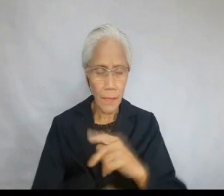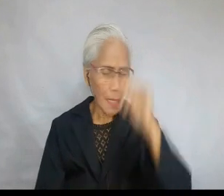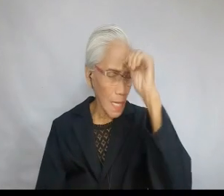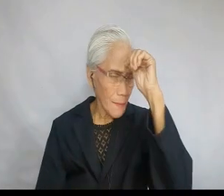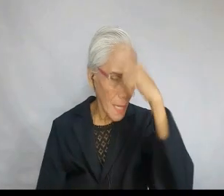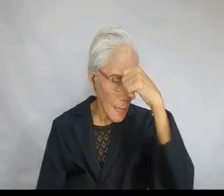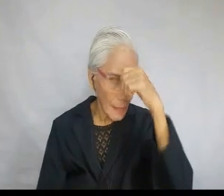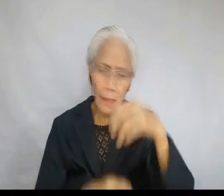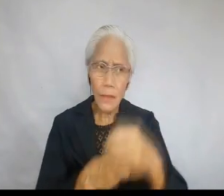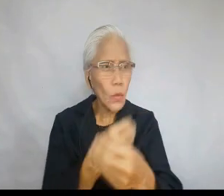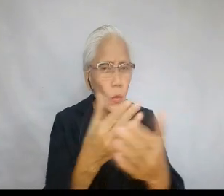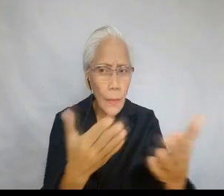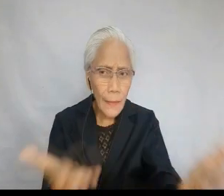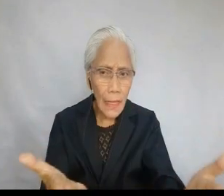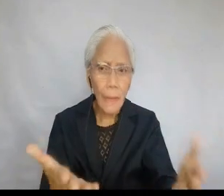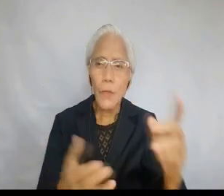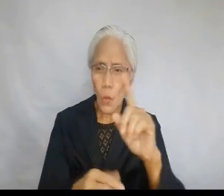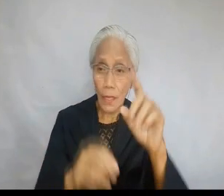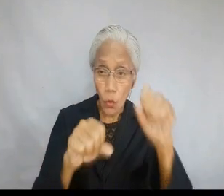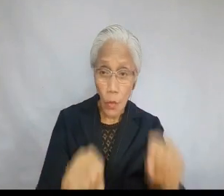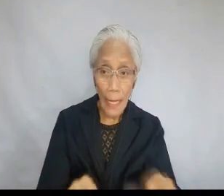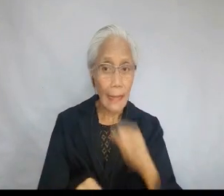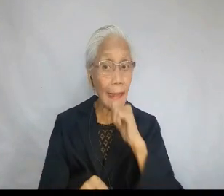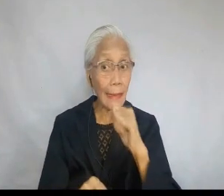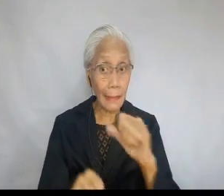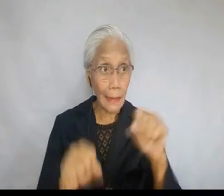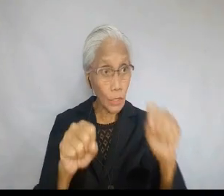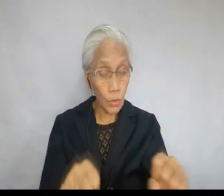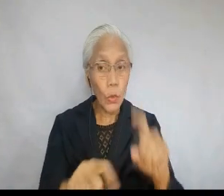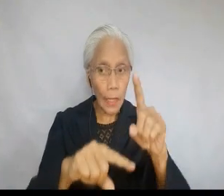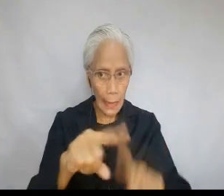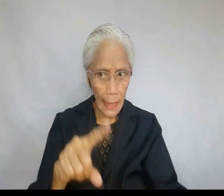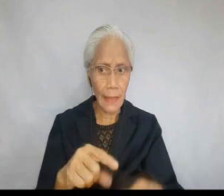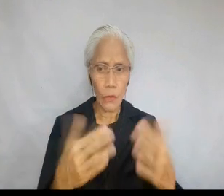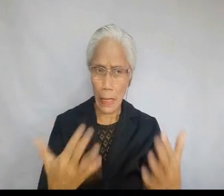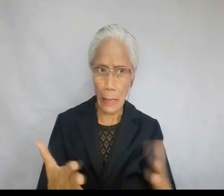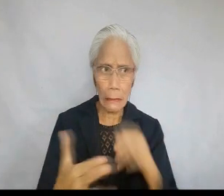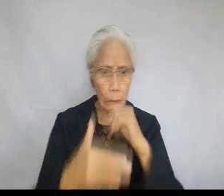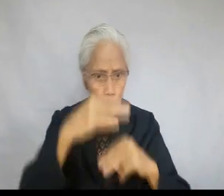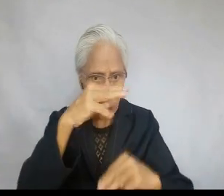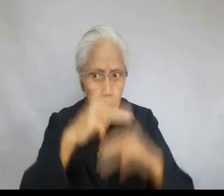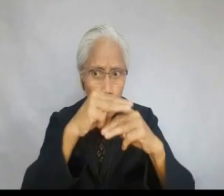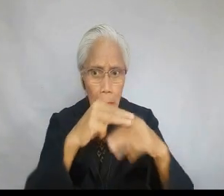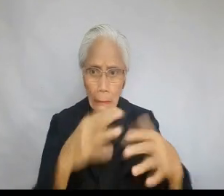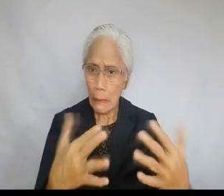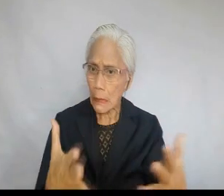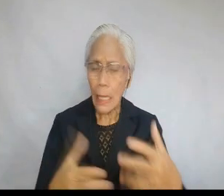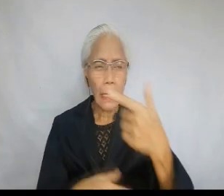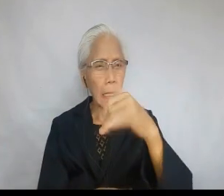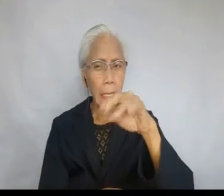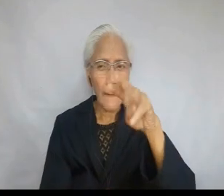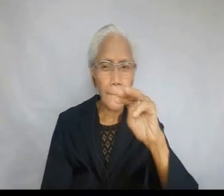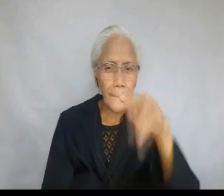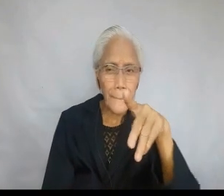Please be reminded to give as you can, not as you can't. Let us be maximalists. Be